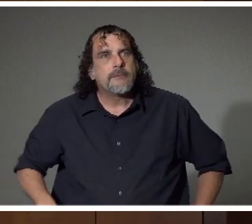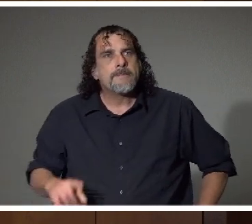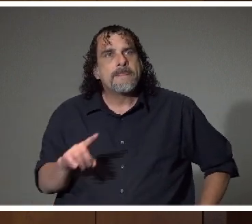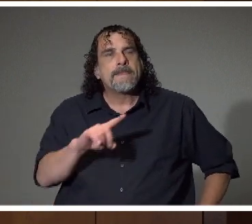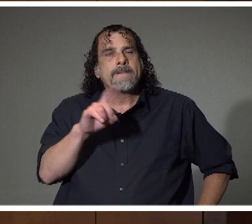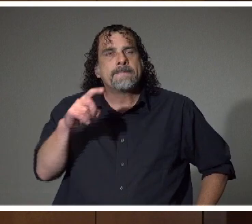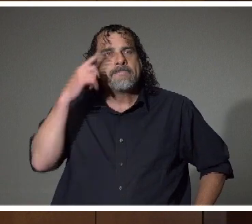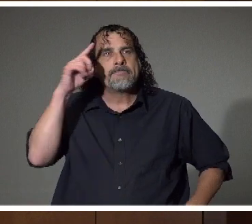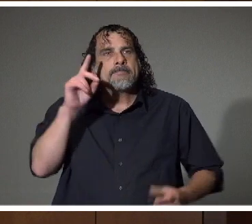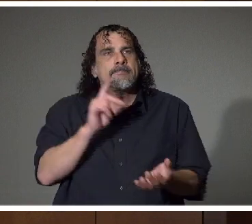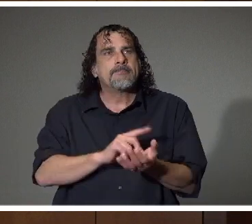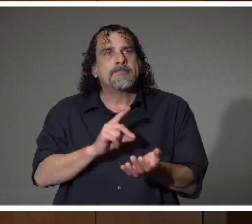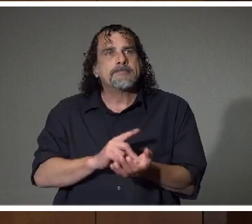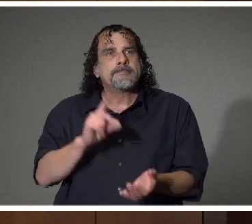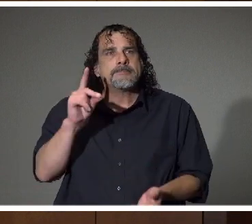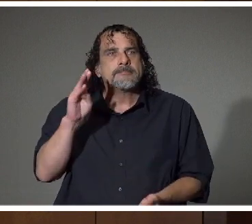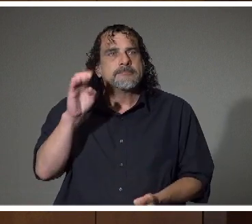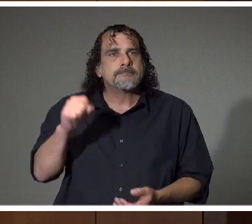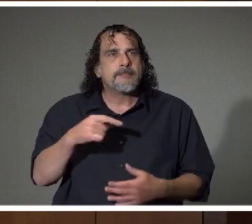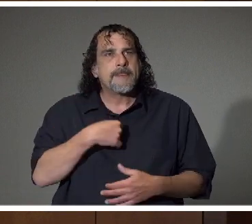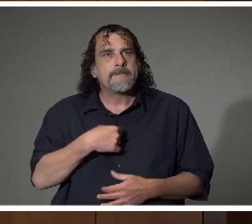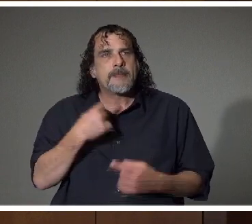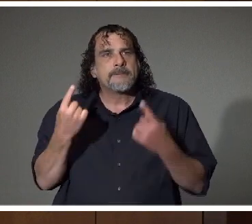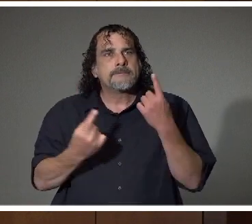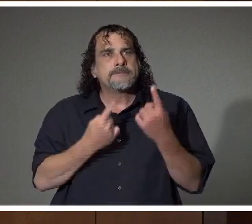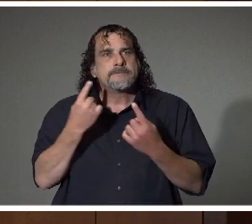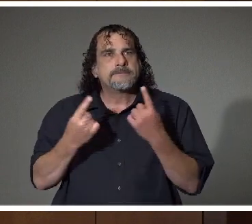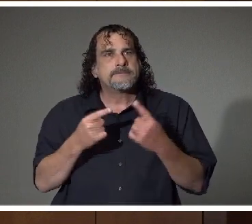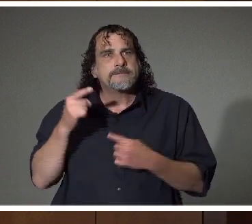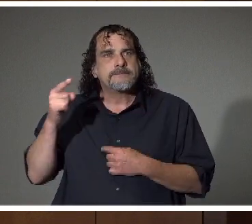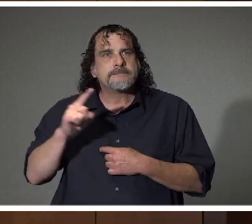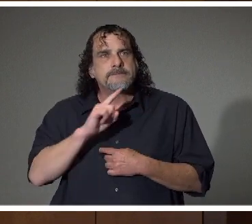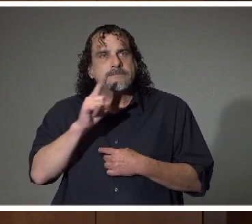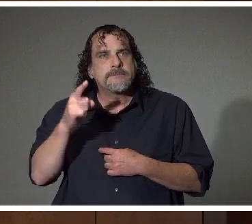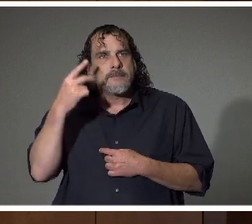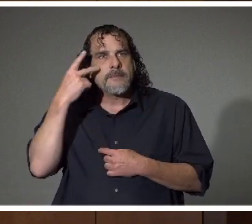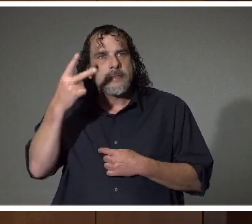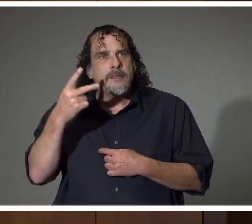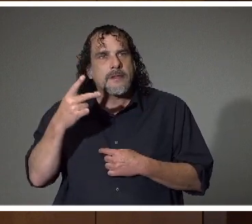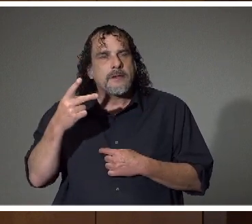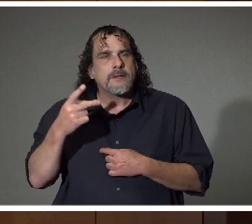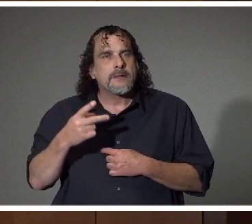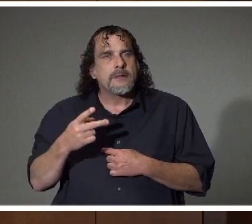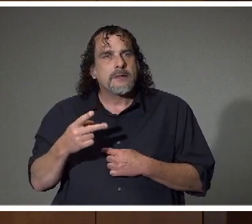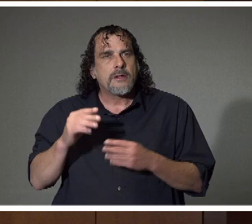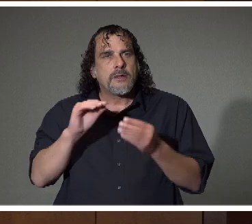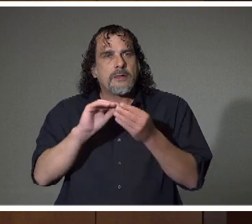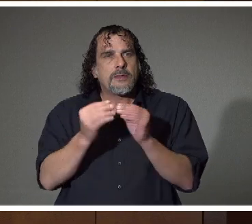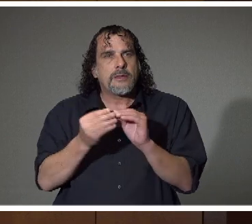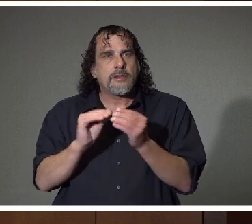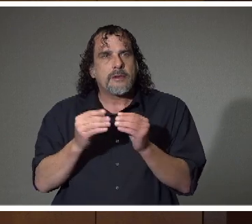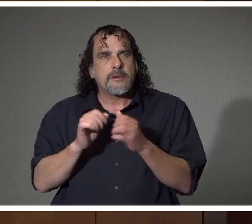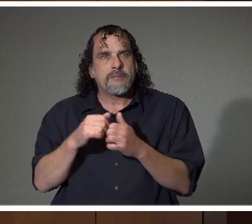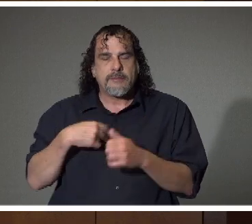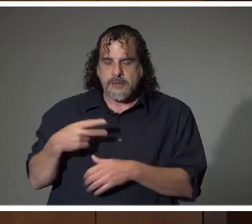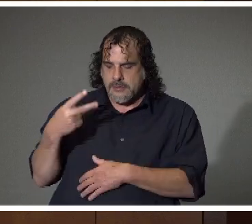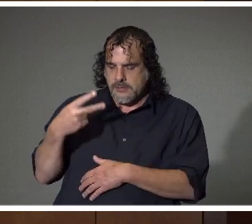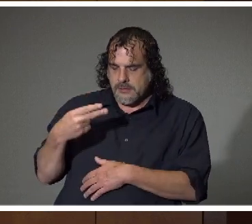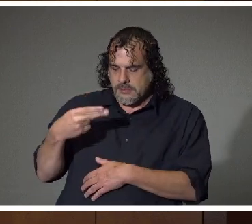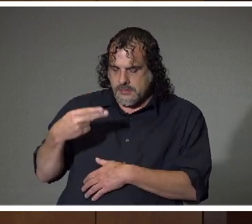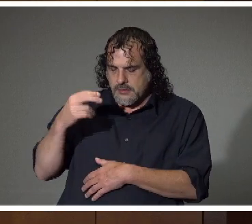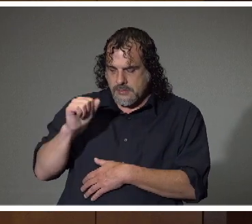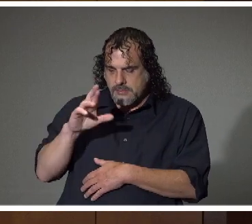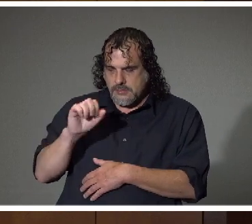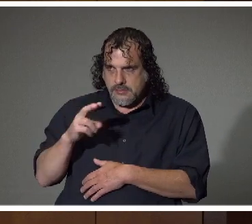for Dr. Dobbs, and I'm wondering, I'm sure you saw the numbers from the Harvard Global